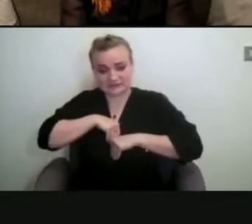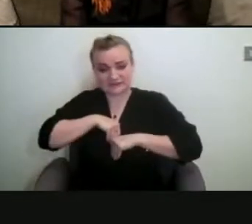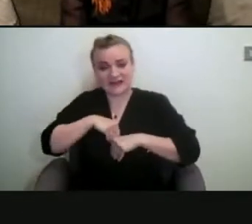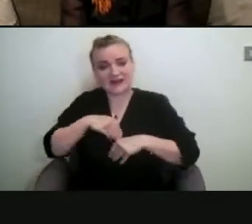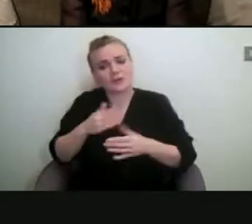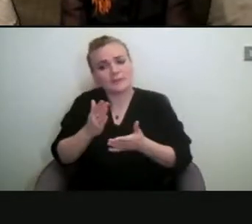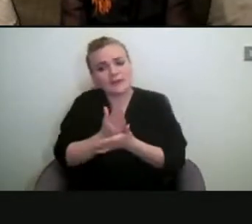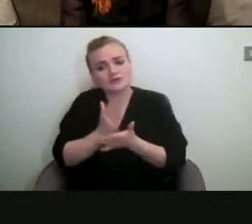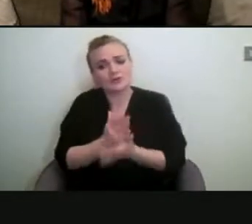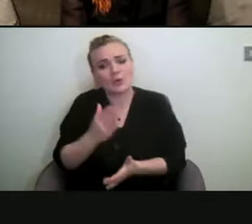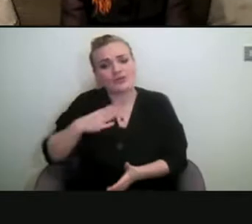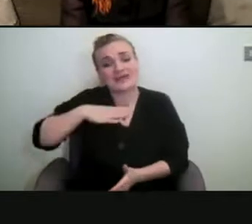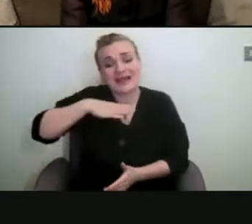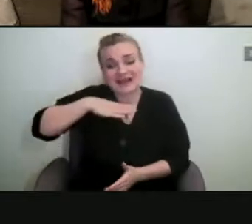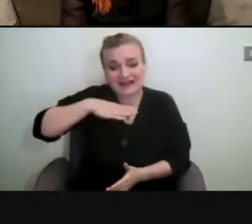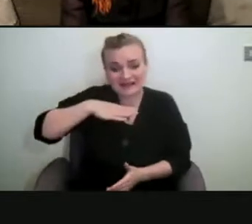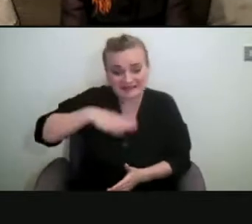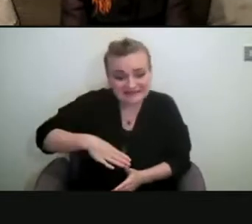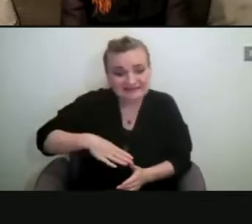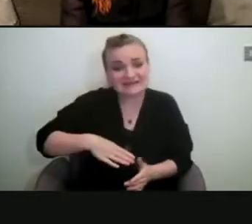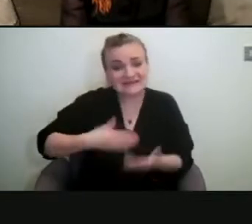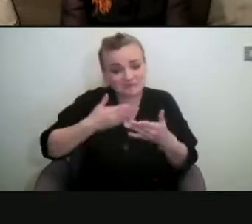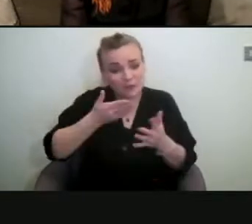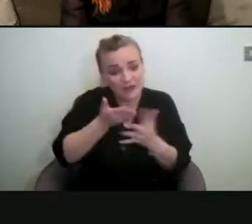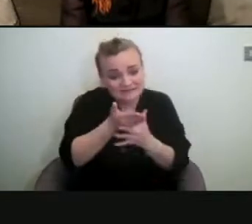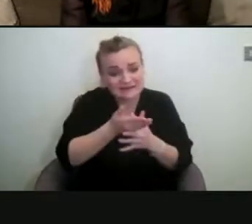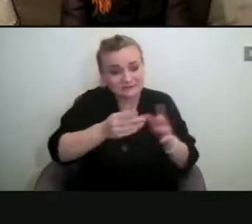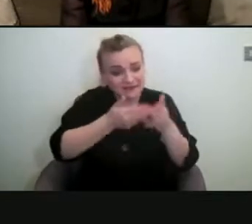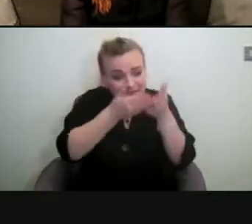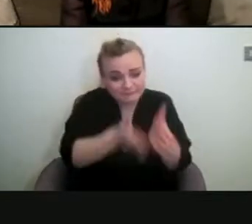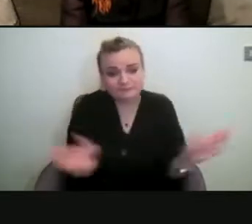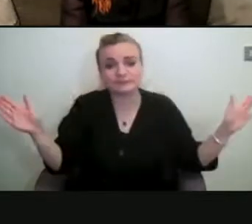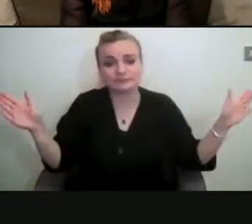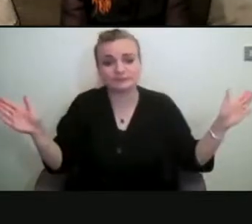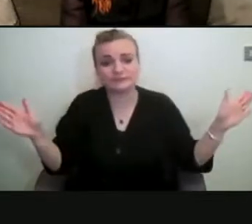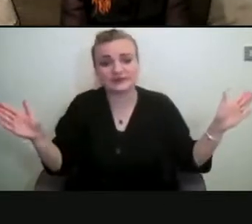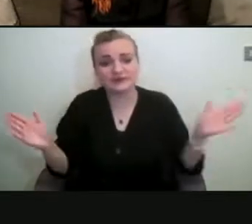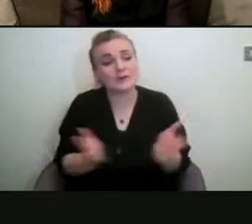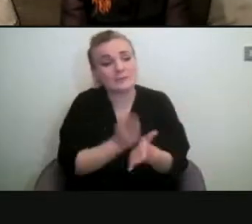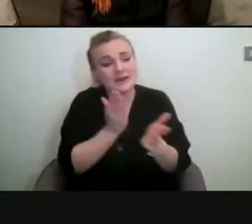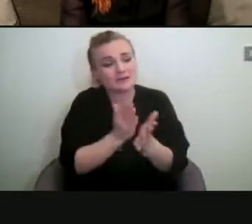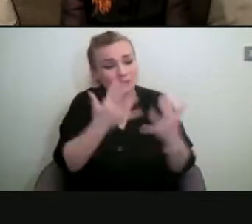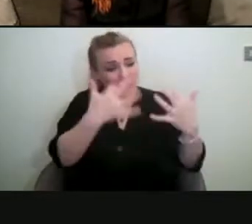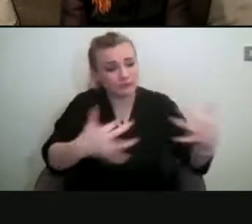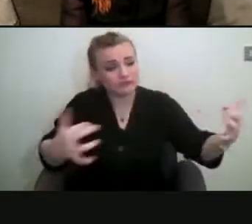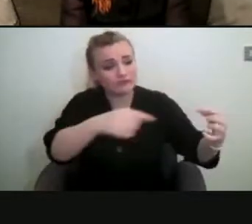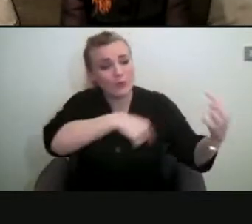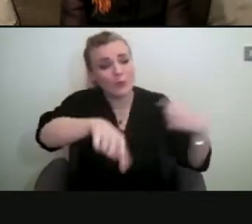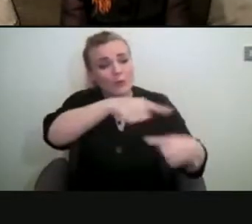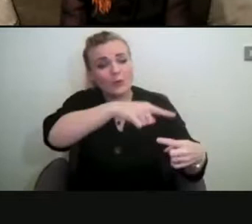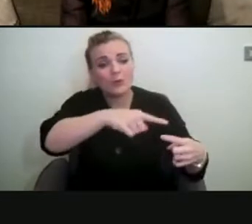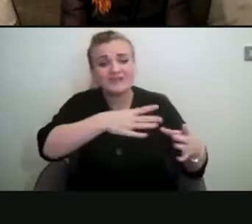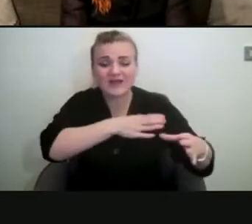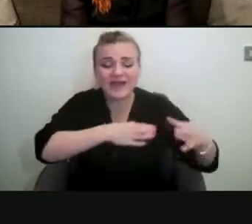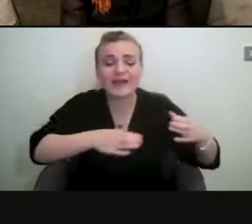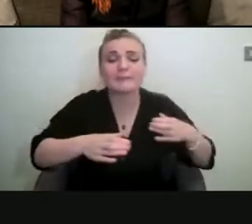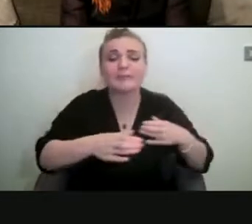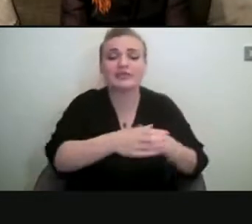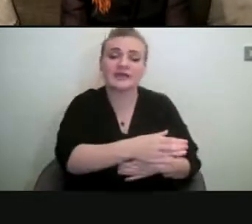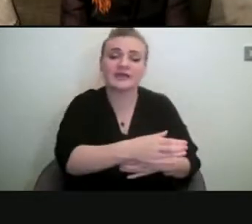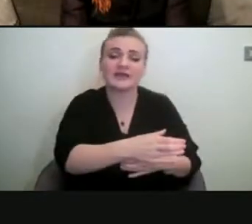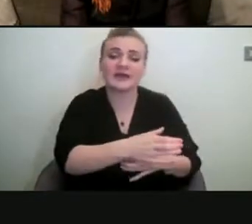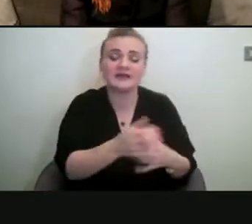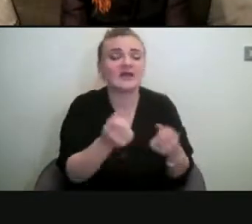needs. And I think at the root of it, there needs to be more of an understanding and a little bit more empathy to understand